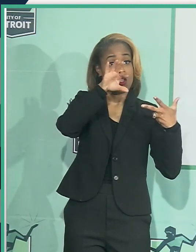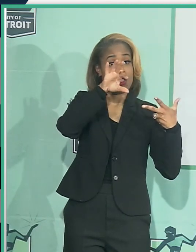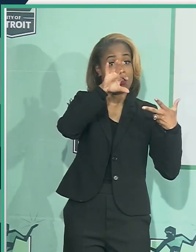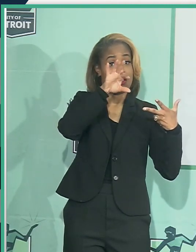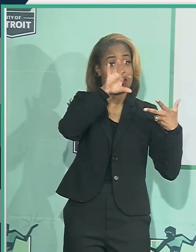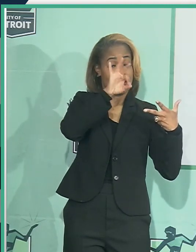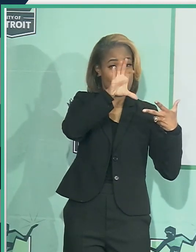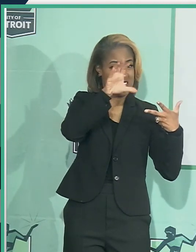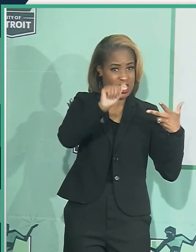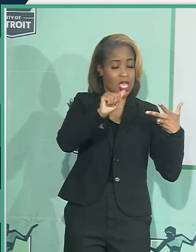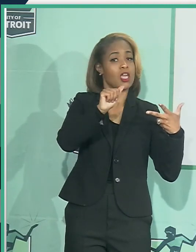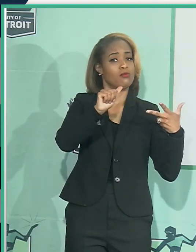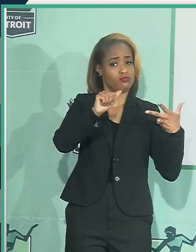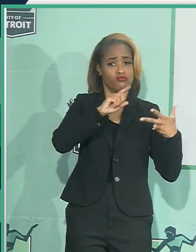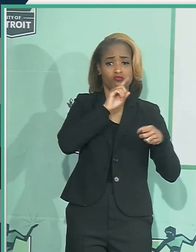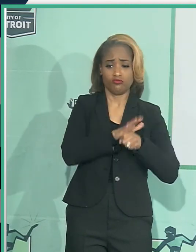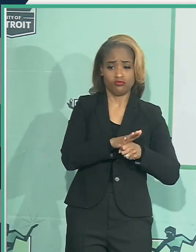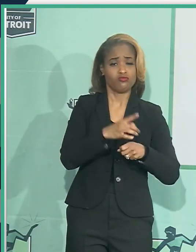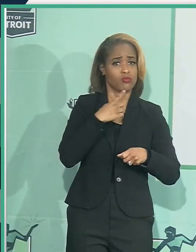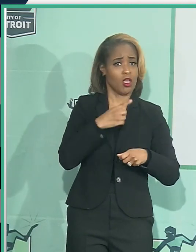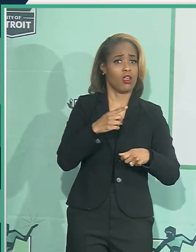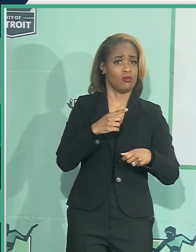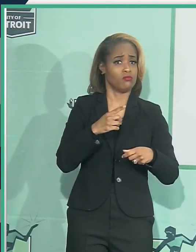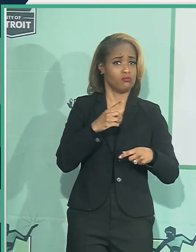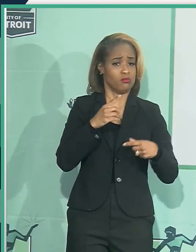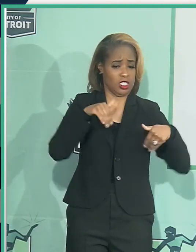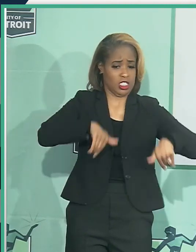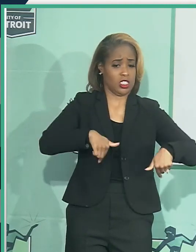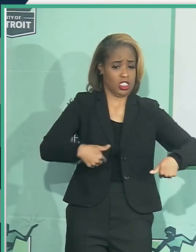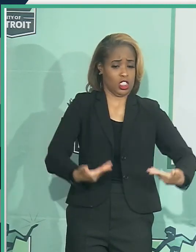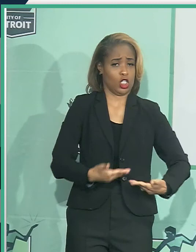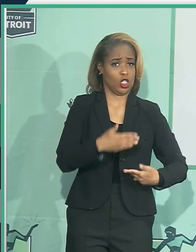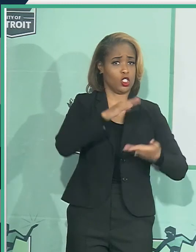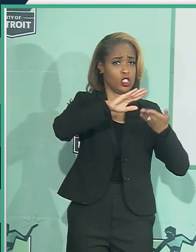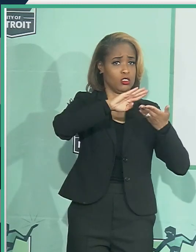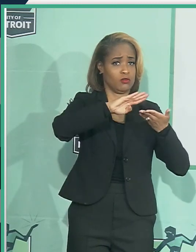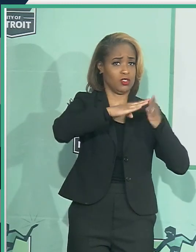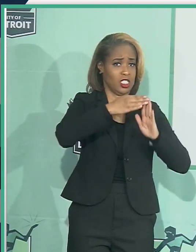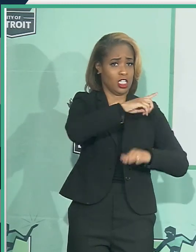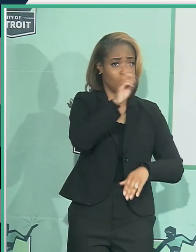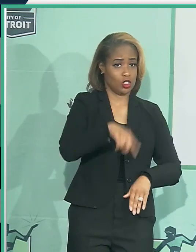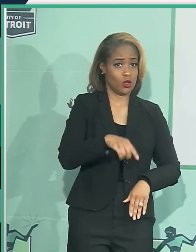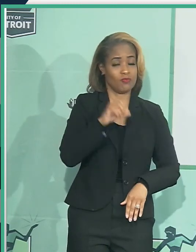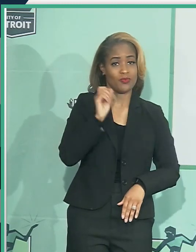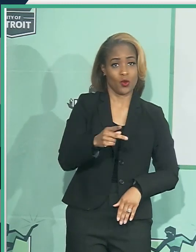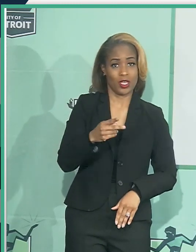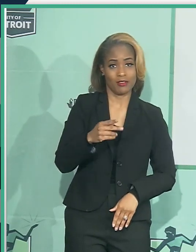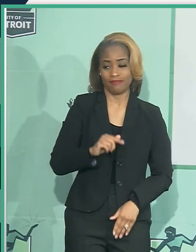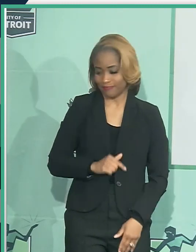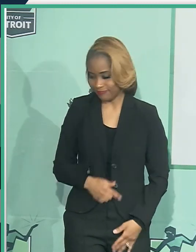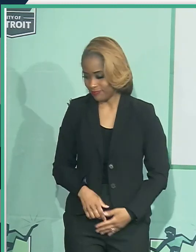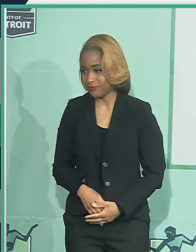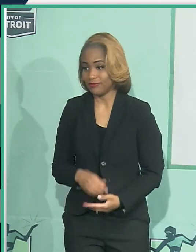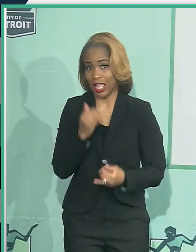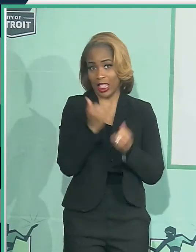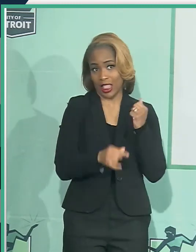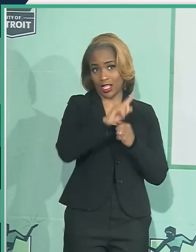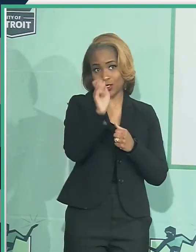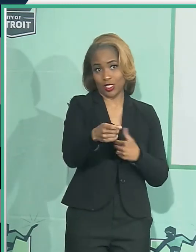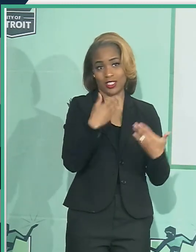Chrysler that it will be in the city of Detroit. Okay, that's our last question. All right, thank you.